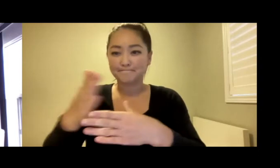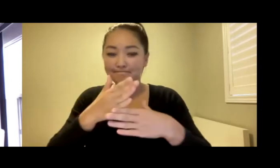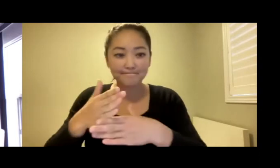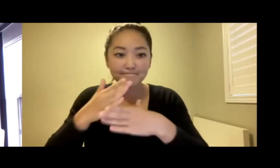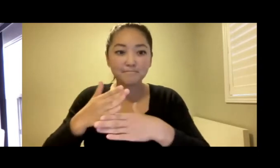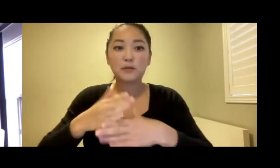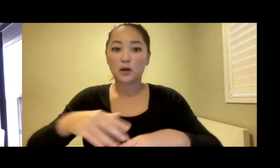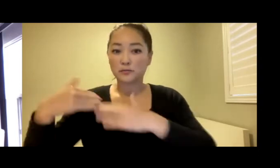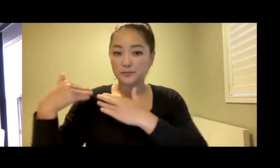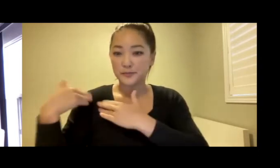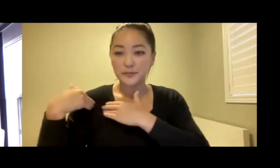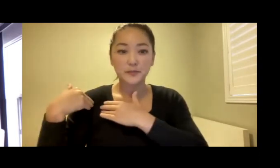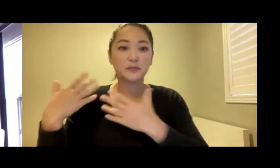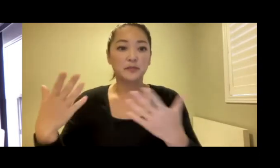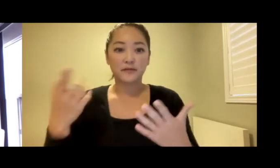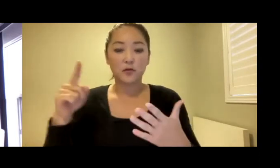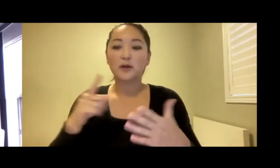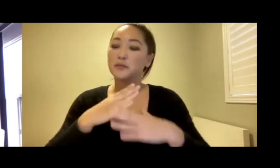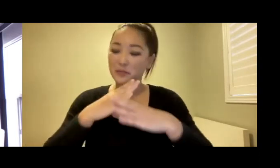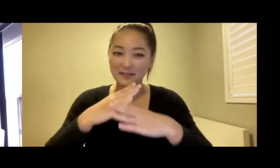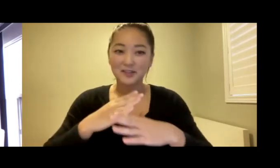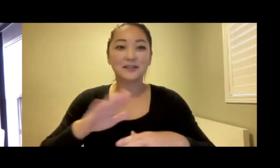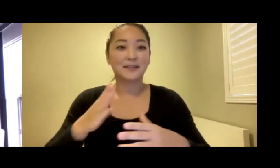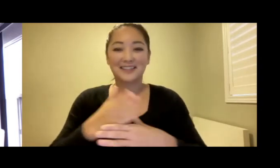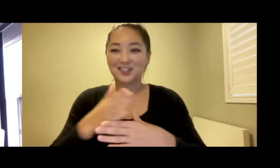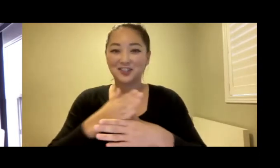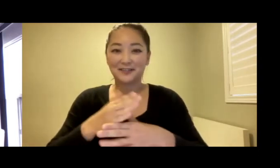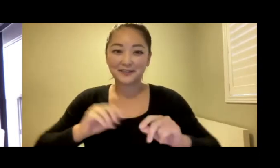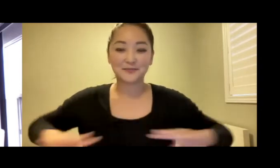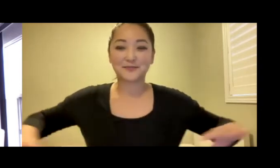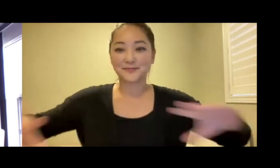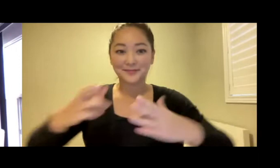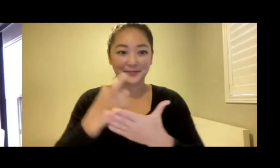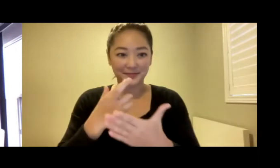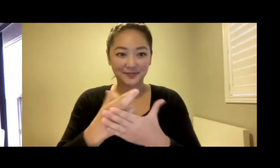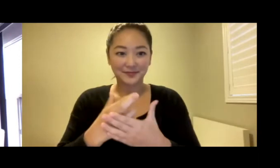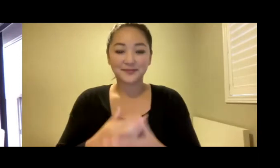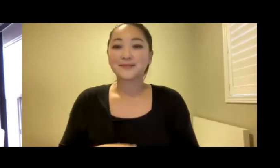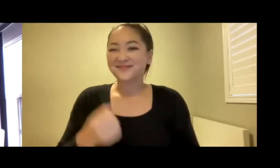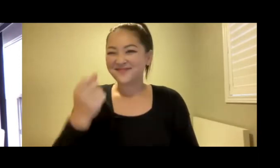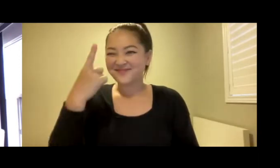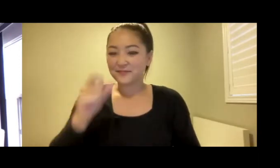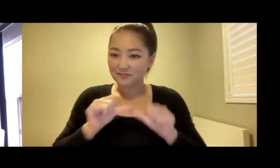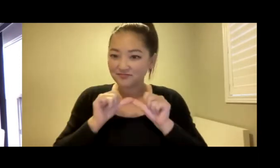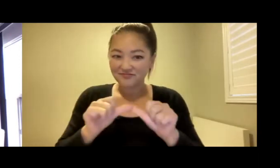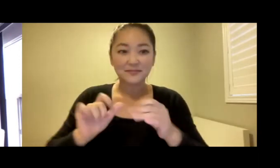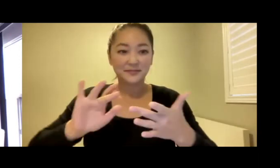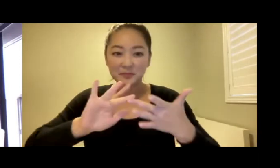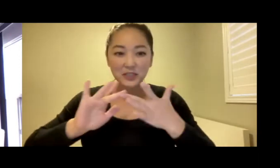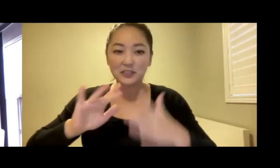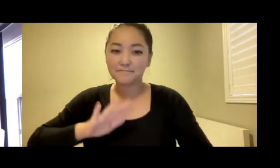sharing of land and resources. As we continue with a digitally hosted festival that will screen